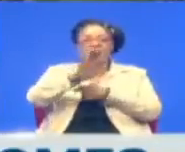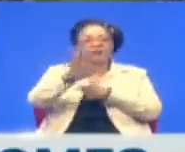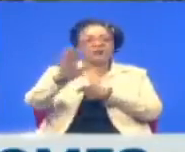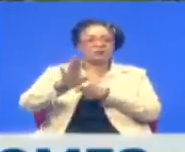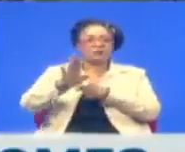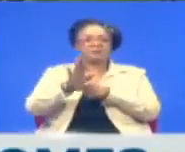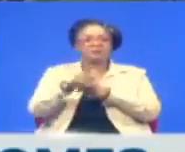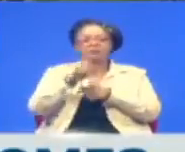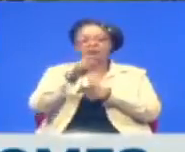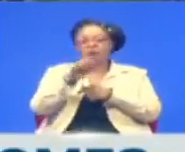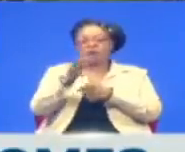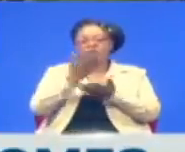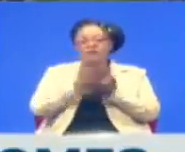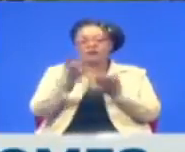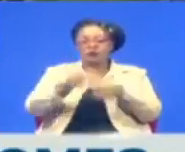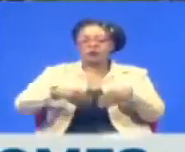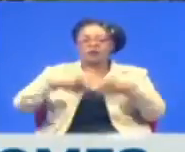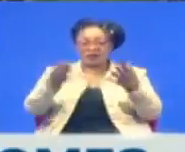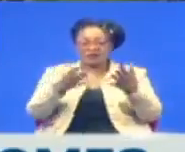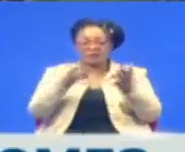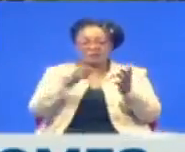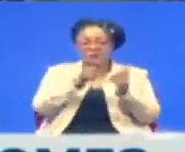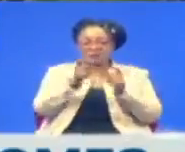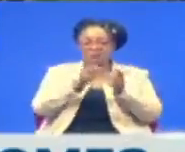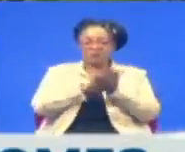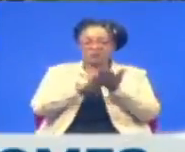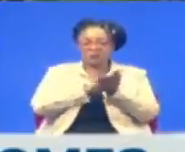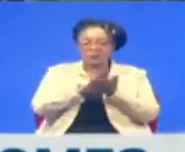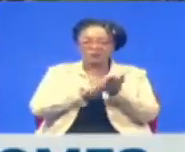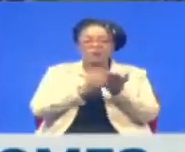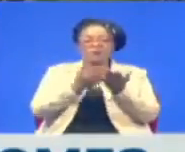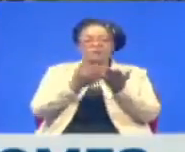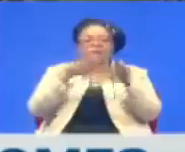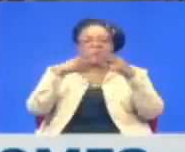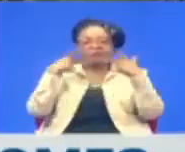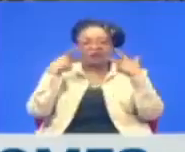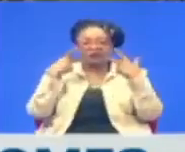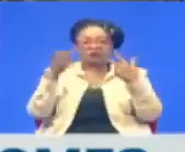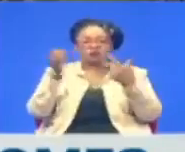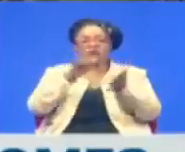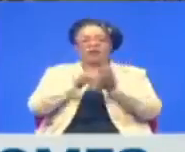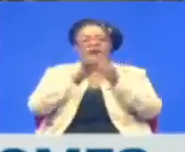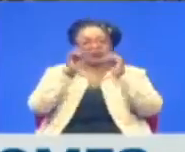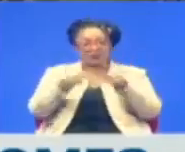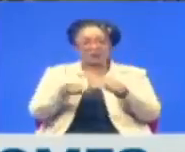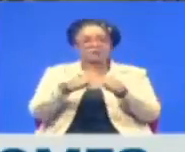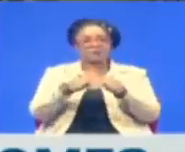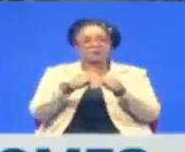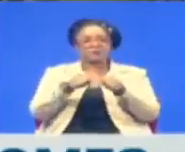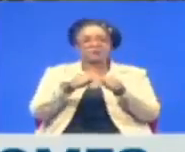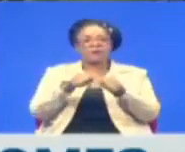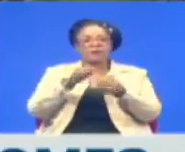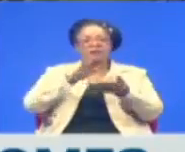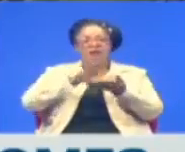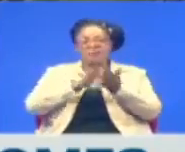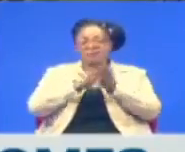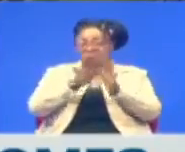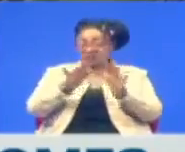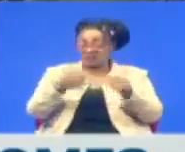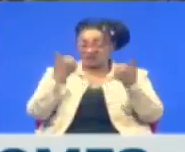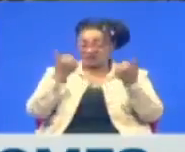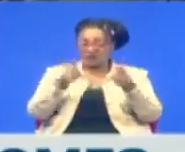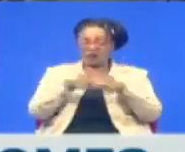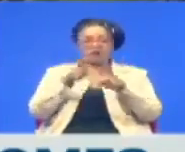we did was to supply them with sanitizers and soaps and masks so they can be able to, you know, keep themselves safe as they